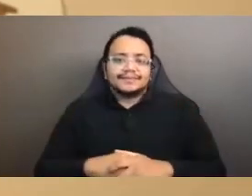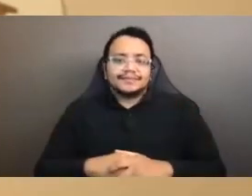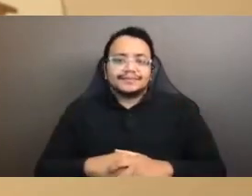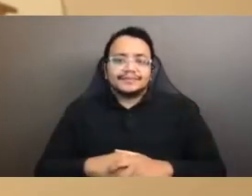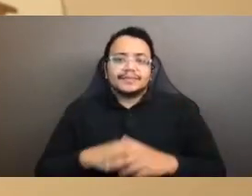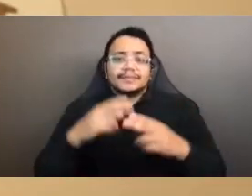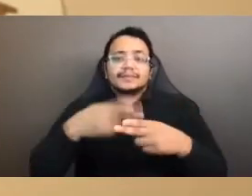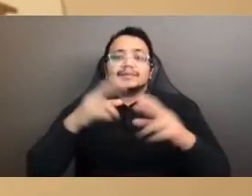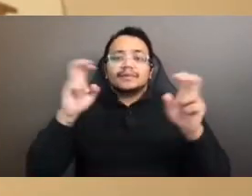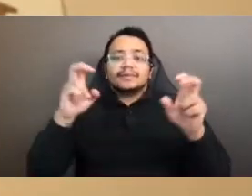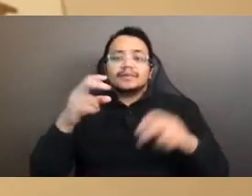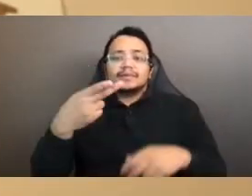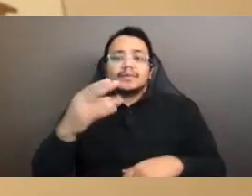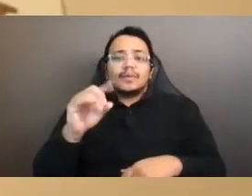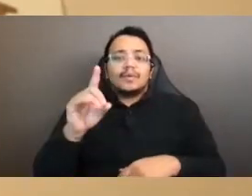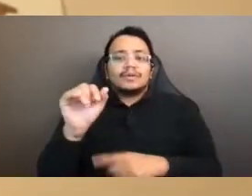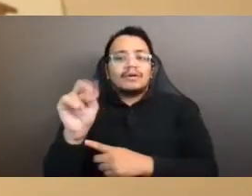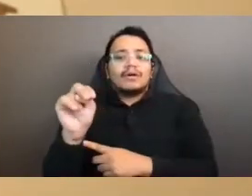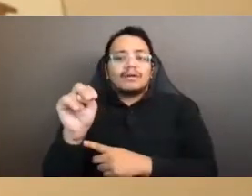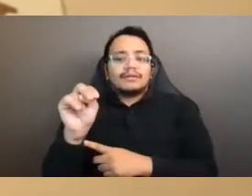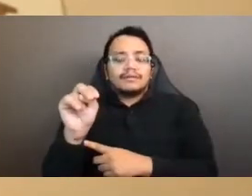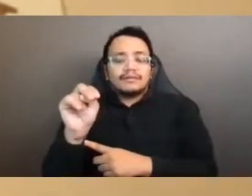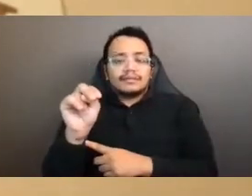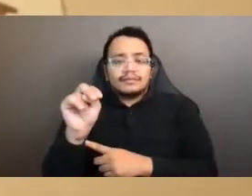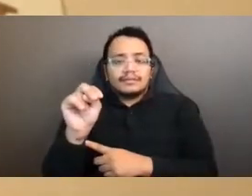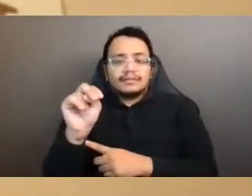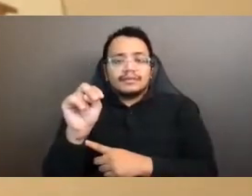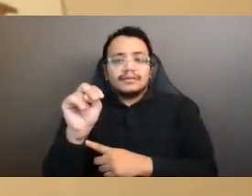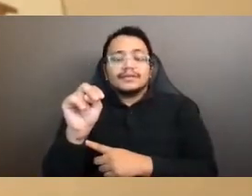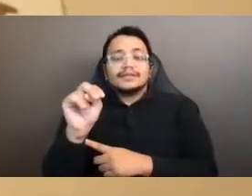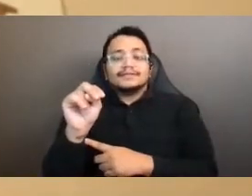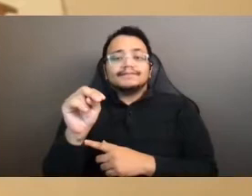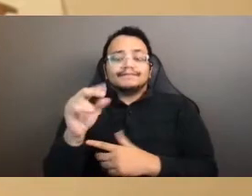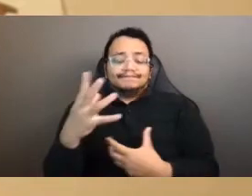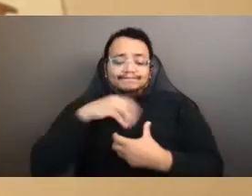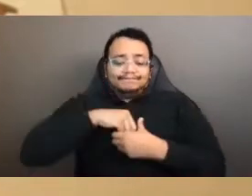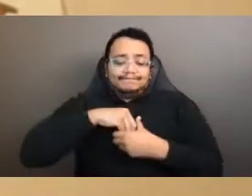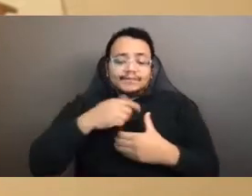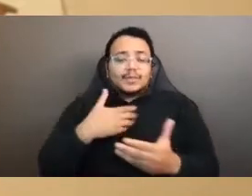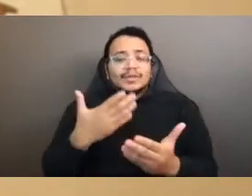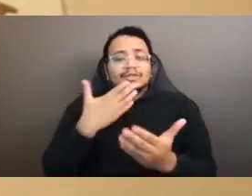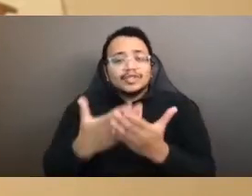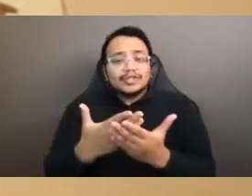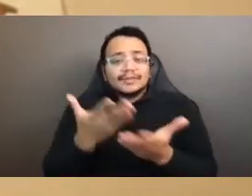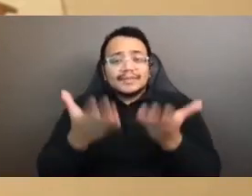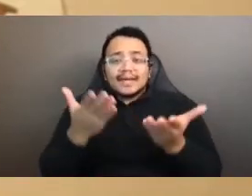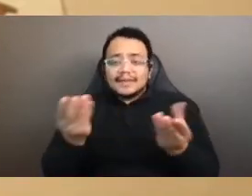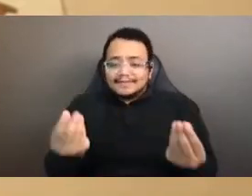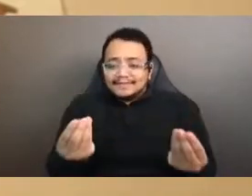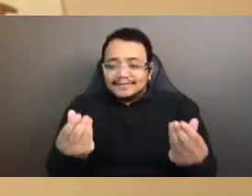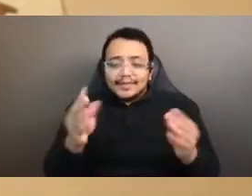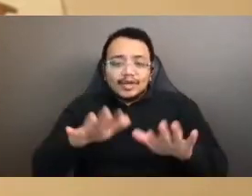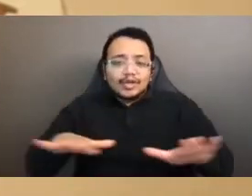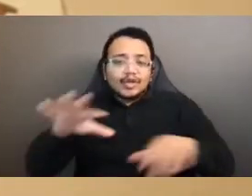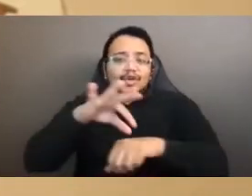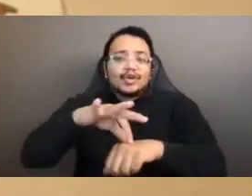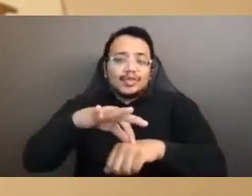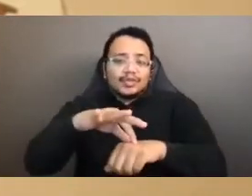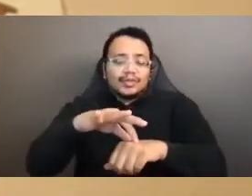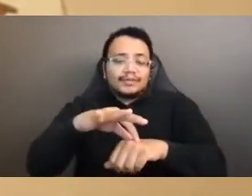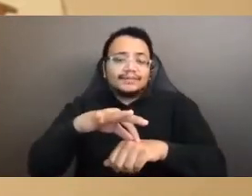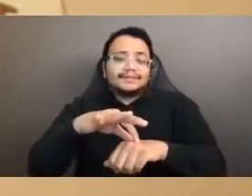Hold On. Hold on to what is good, even if it's a handful of earth. Hold on to what you